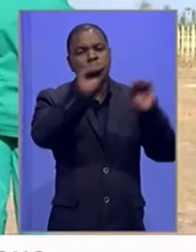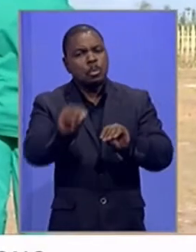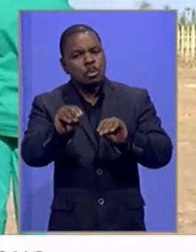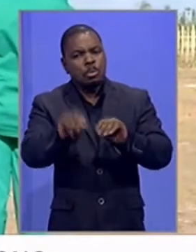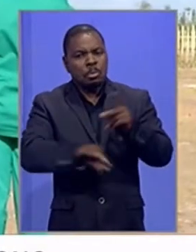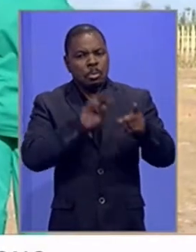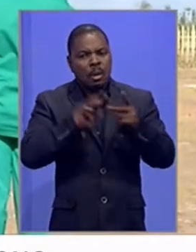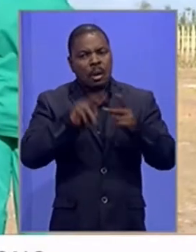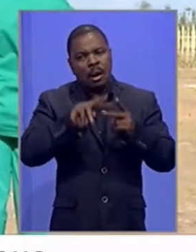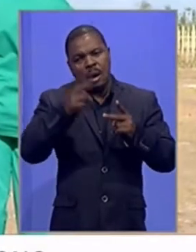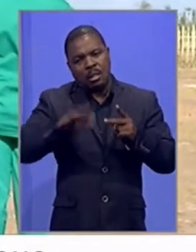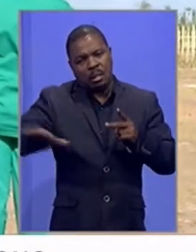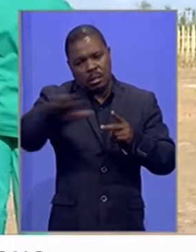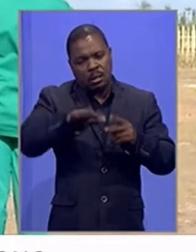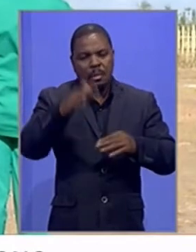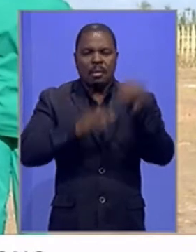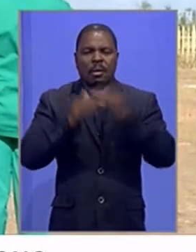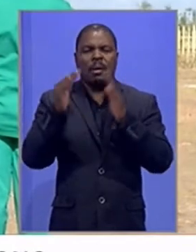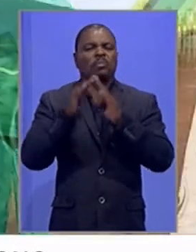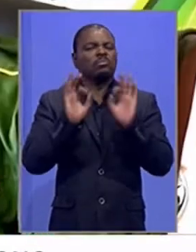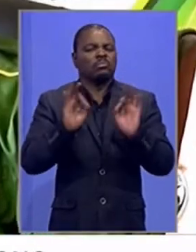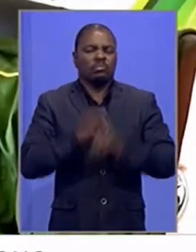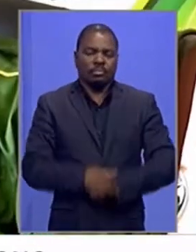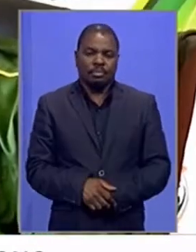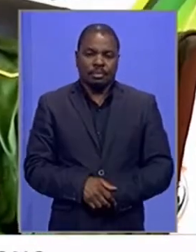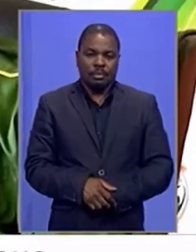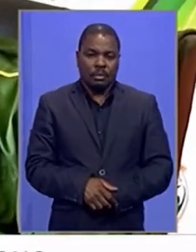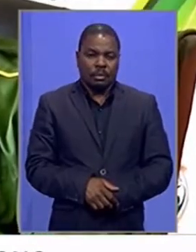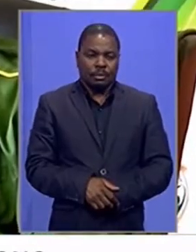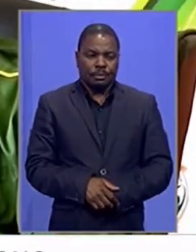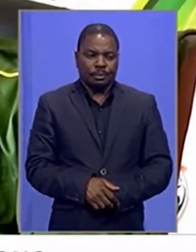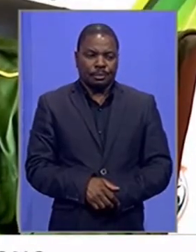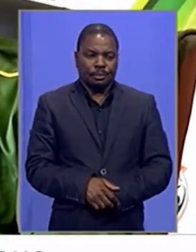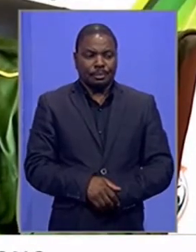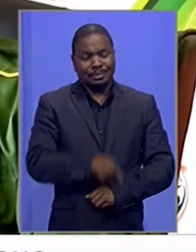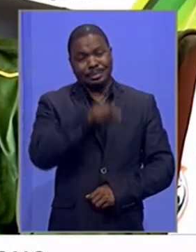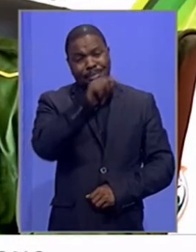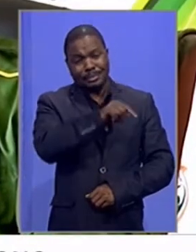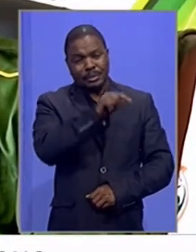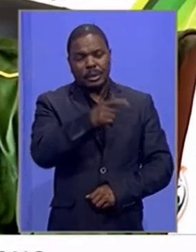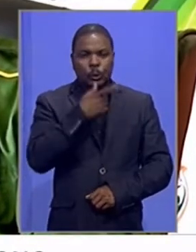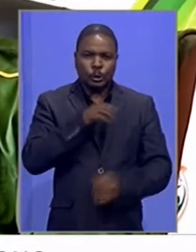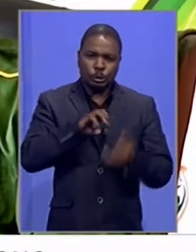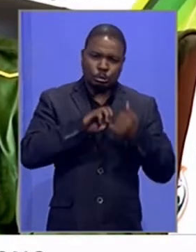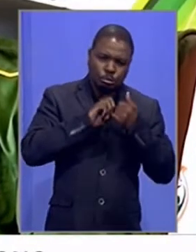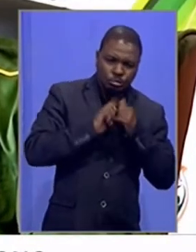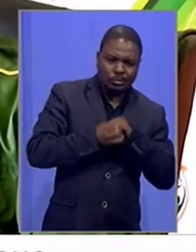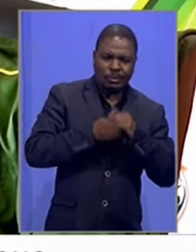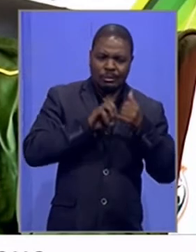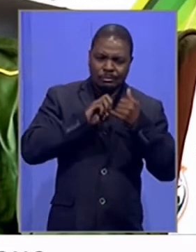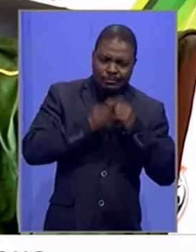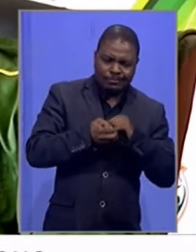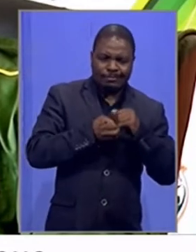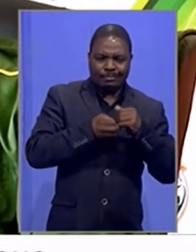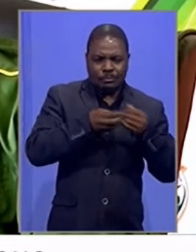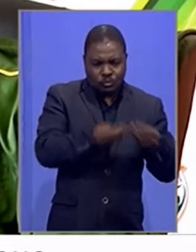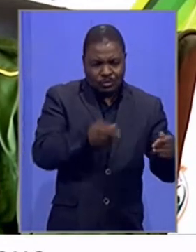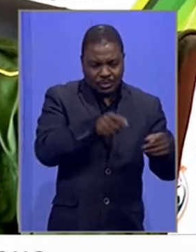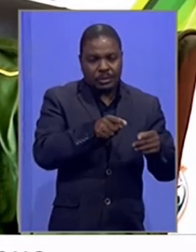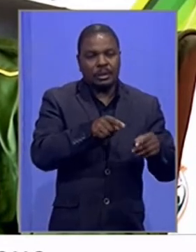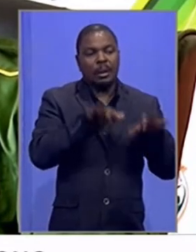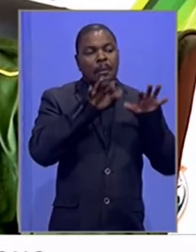ahelwe matlo lefatsheng le loketseng tulo. Selo se ileng gore se re mekamekane le sona ke sa go